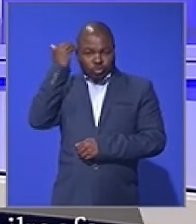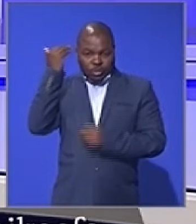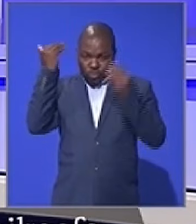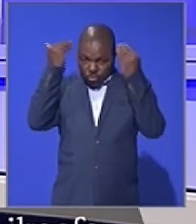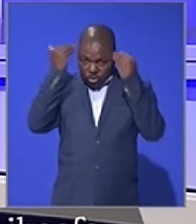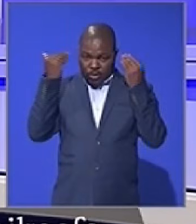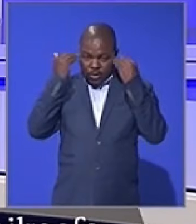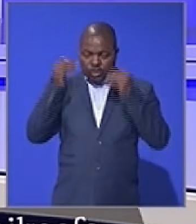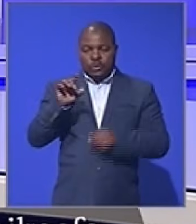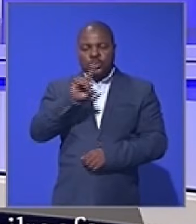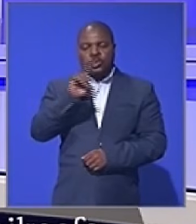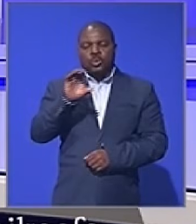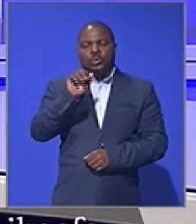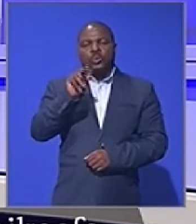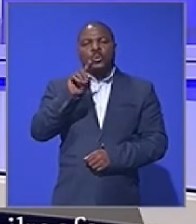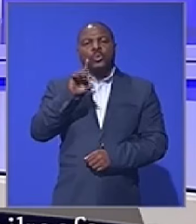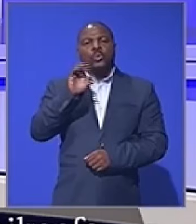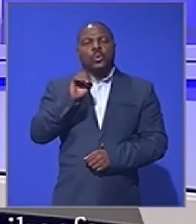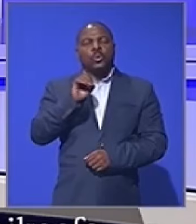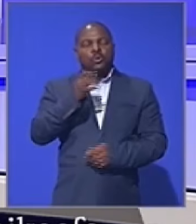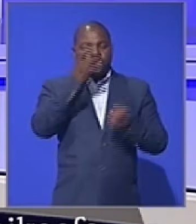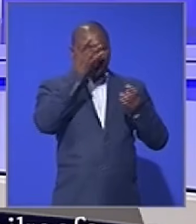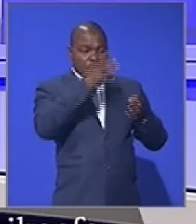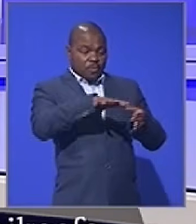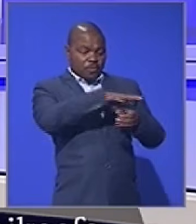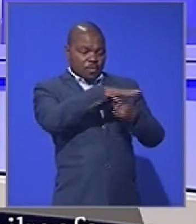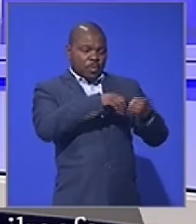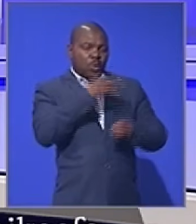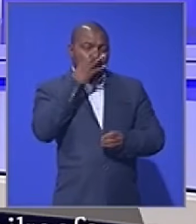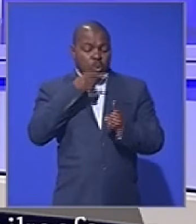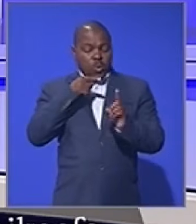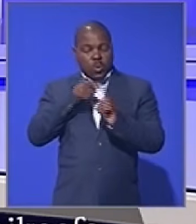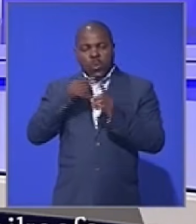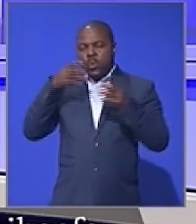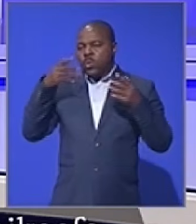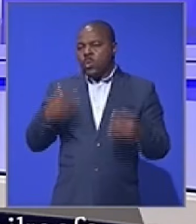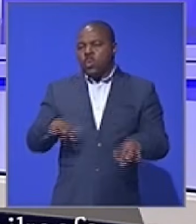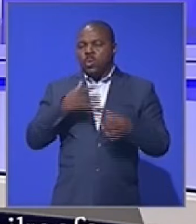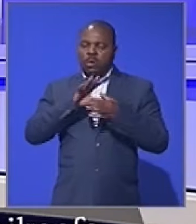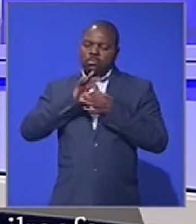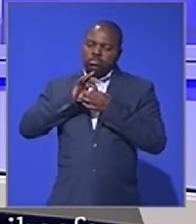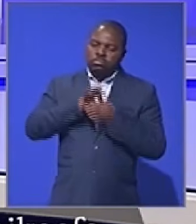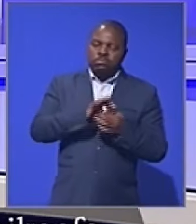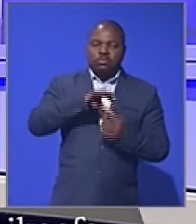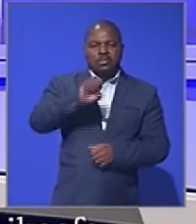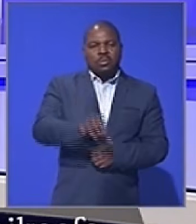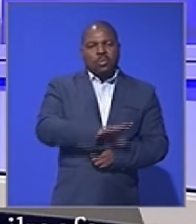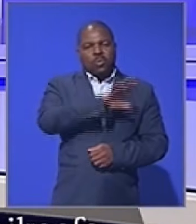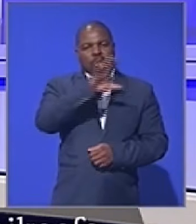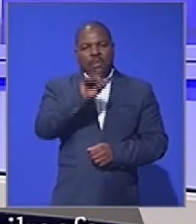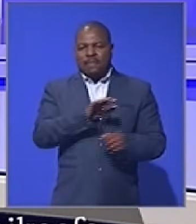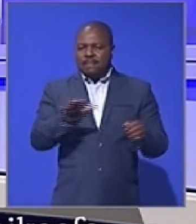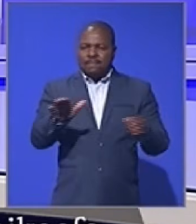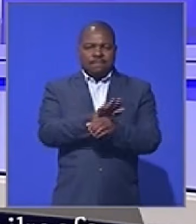rometše molaetša o a bolelago gore Mokgoro o hlanketše naga ka go ikgafa le boenelo bo